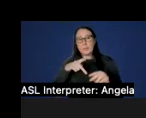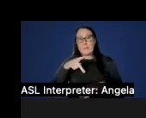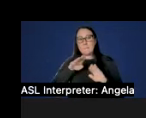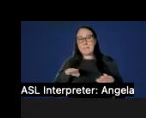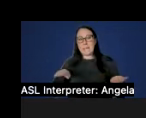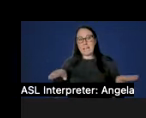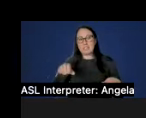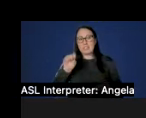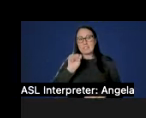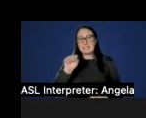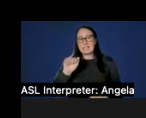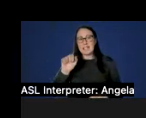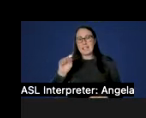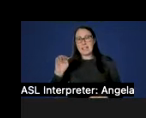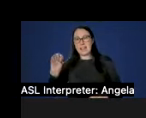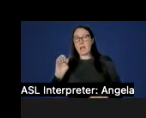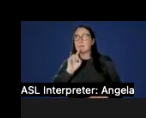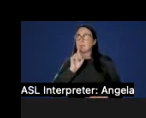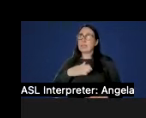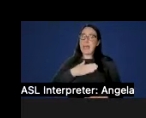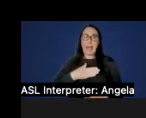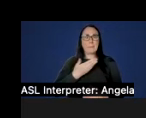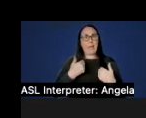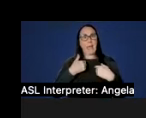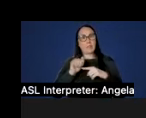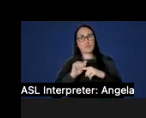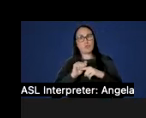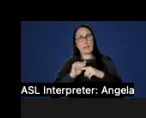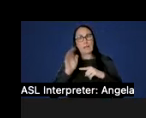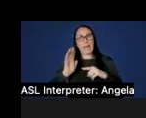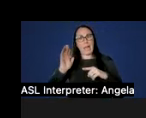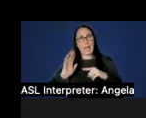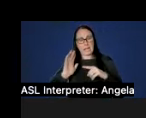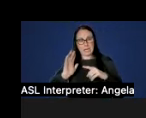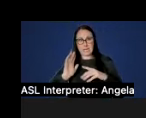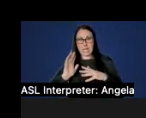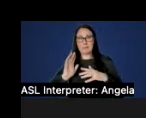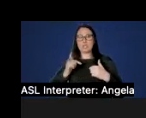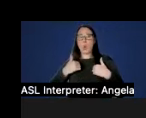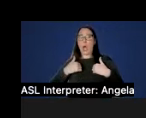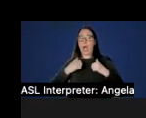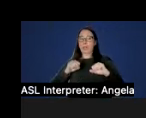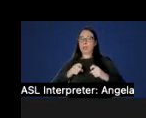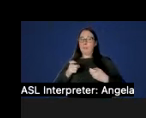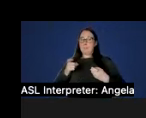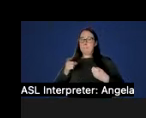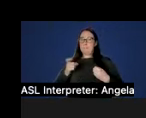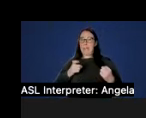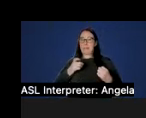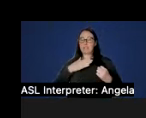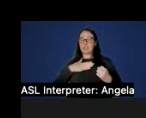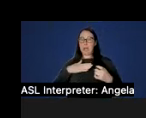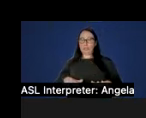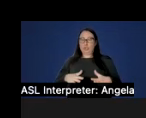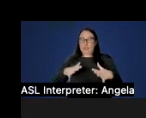And I'm glad that I had the training ahead of time so that I could not only manage my nervous system and my activation